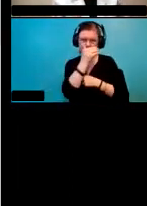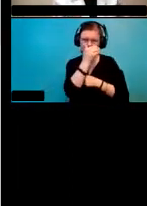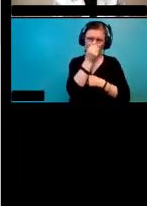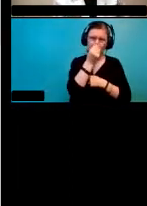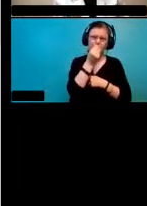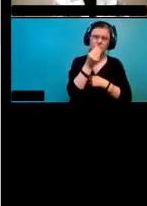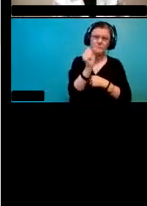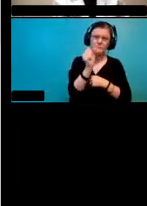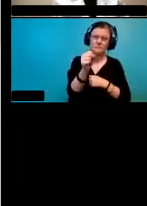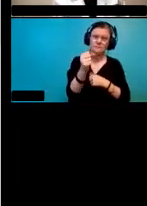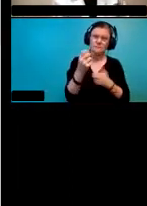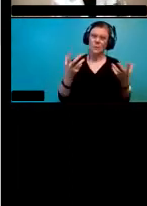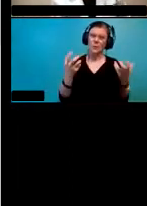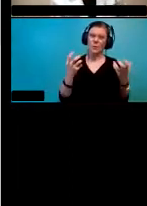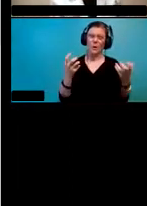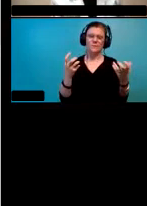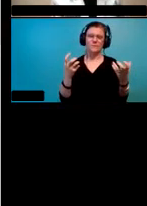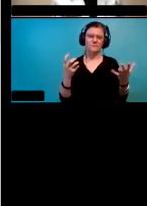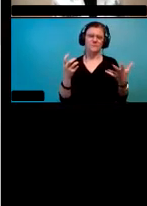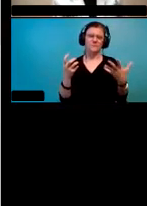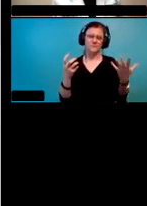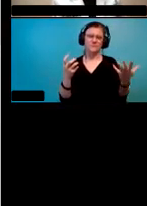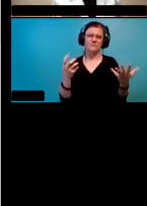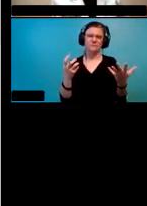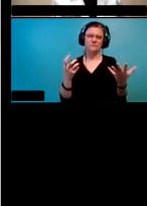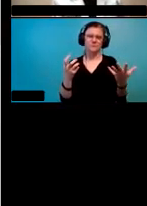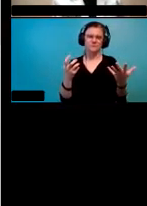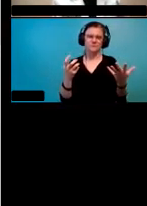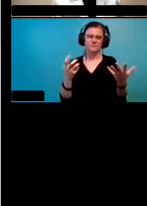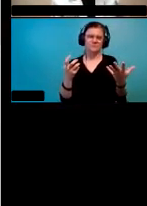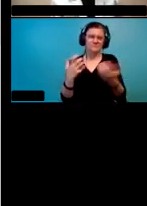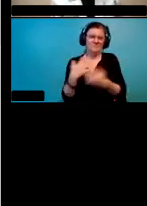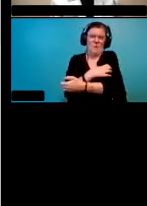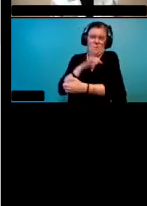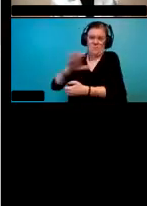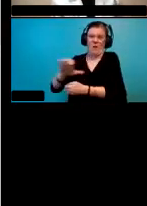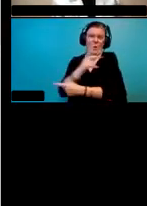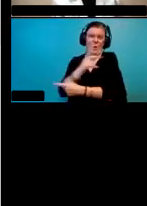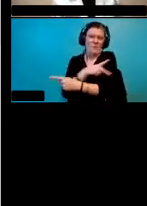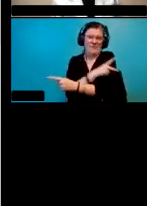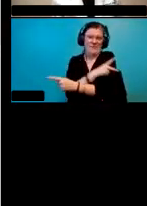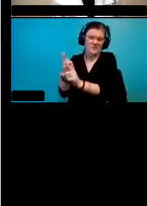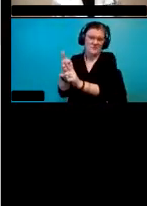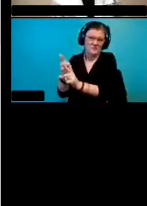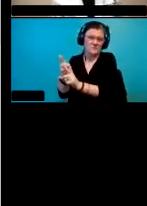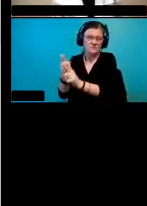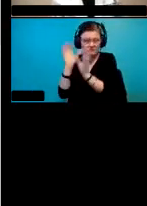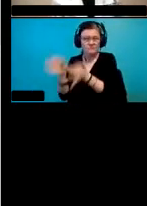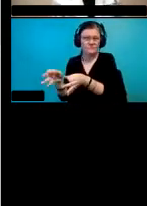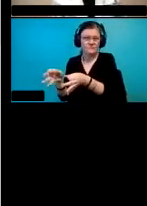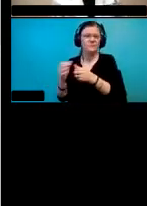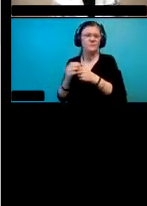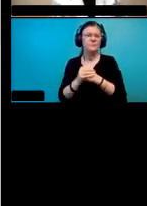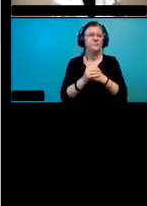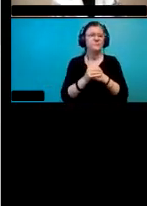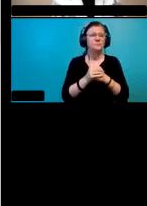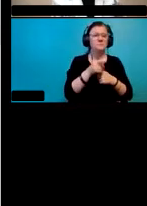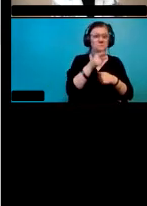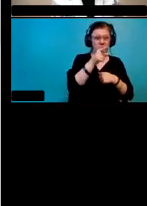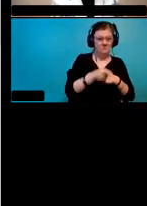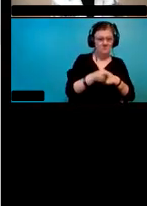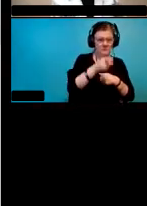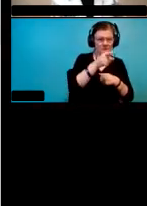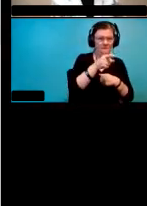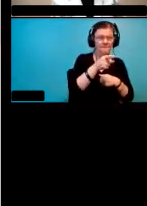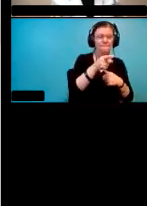we definitely want to put that power in your hand to be able to manage it. So on the screen, you can see